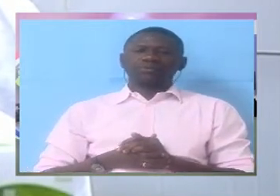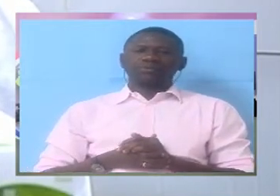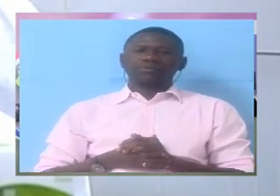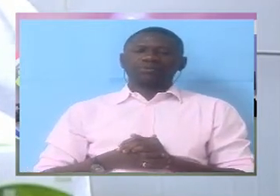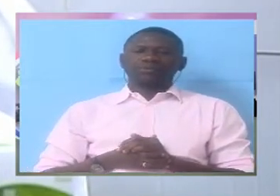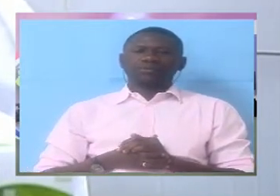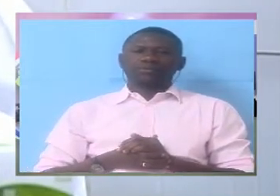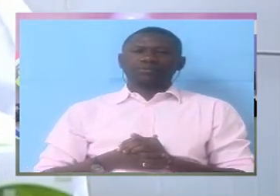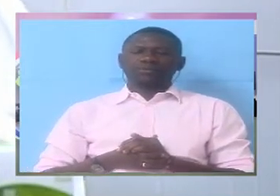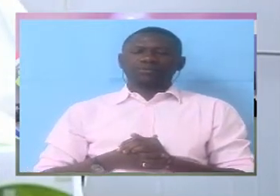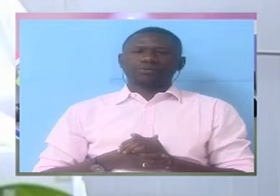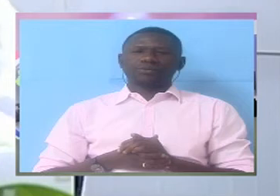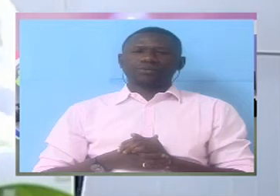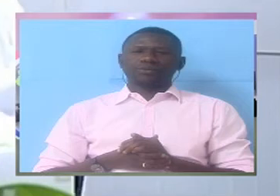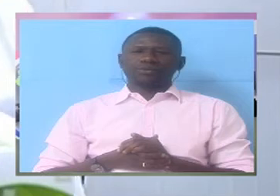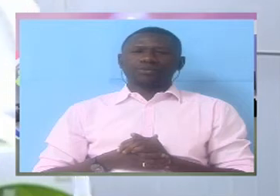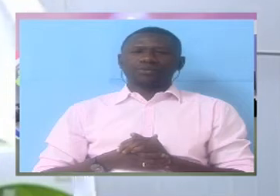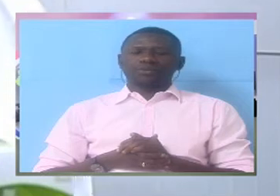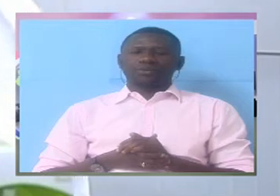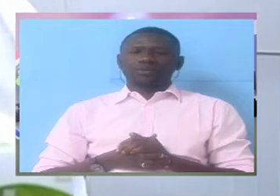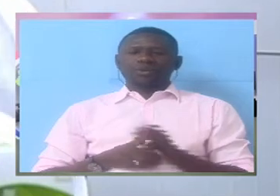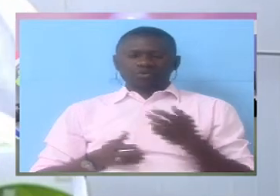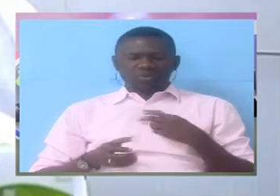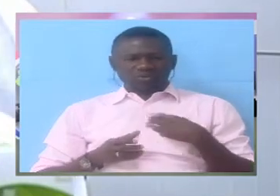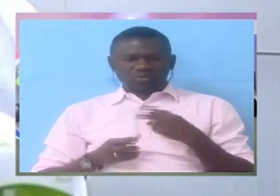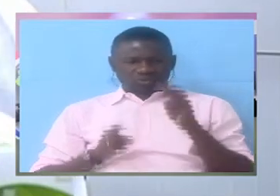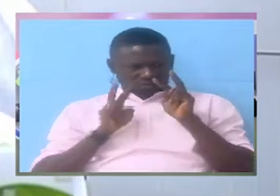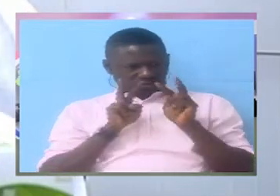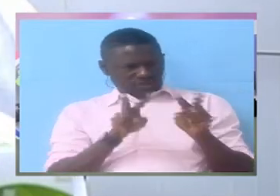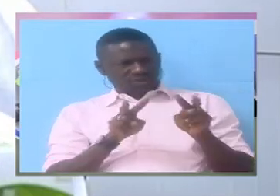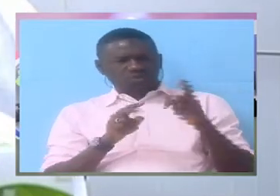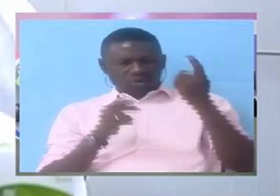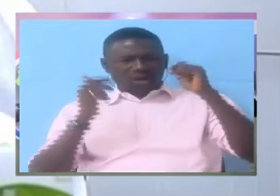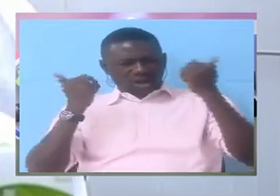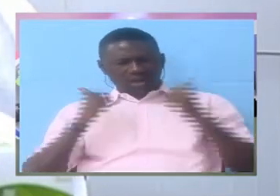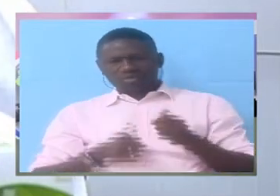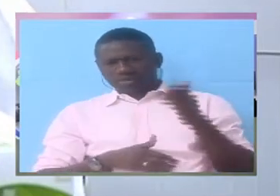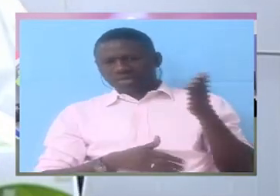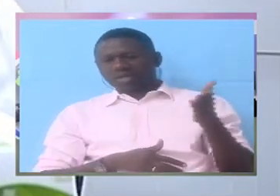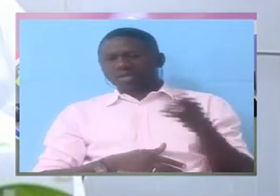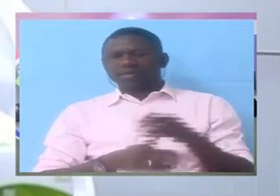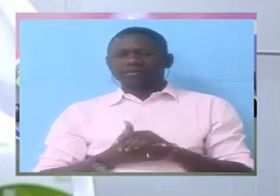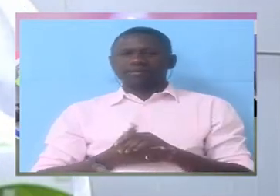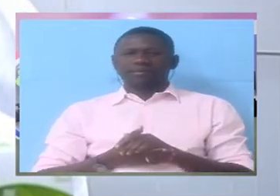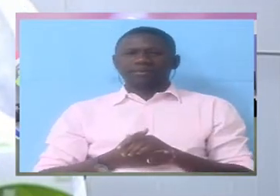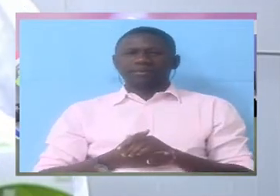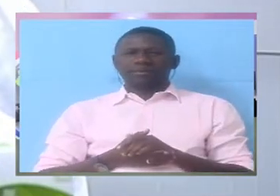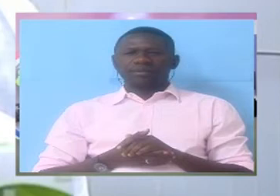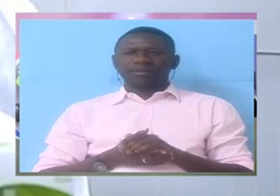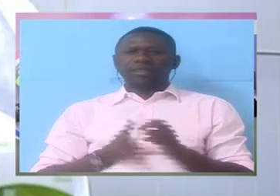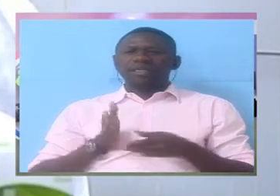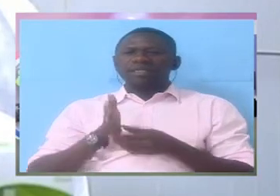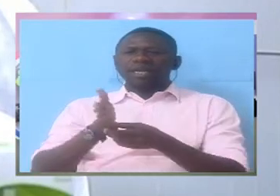Kanifin. To see what was happening there. Who was he? Yumala